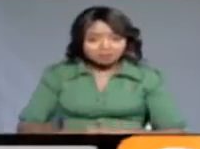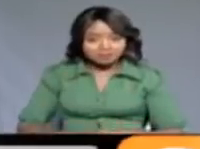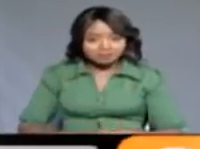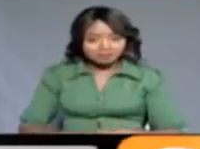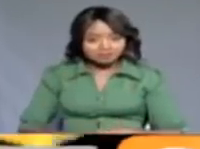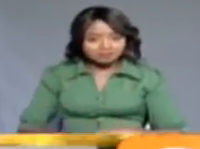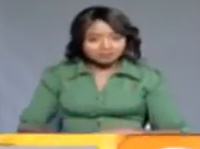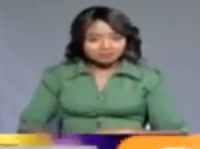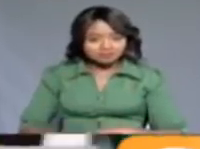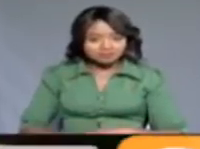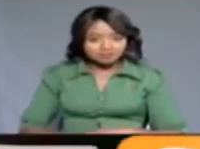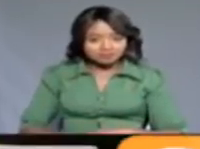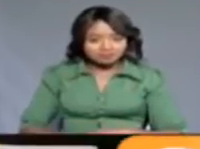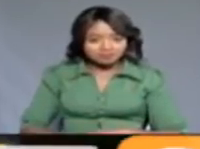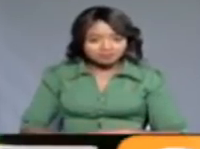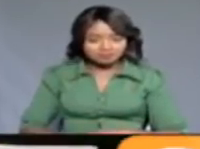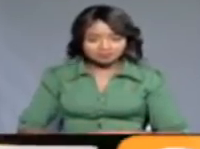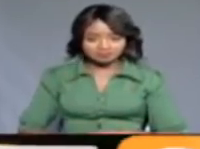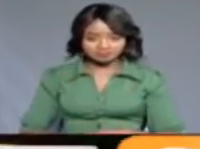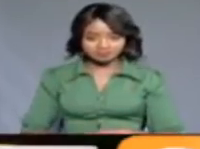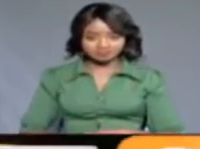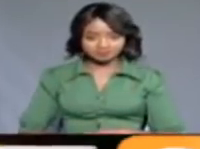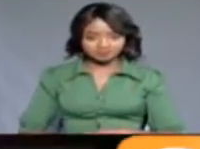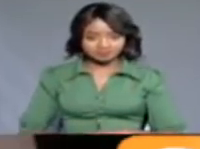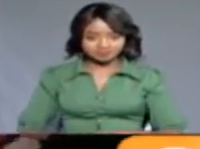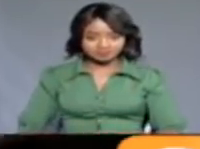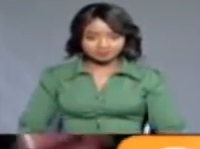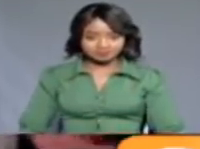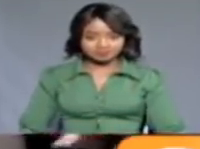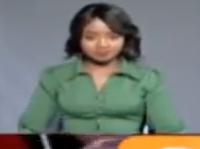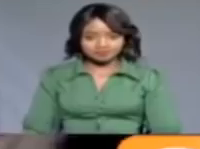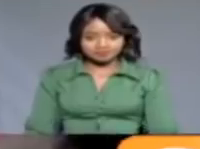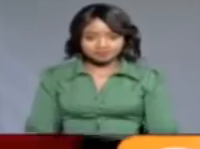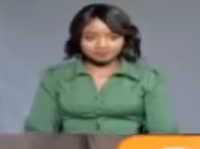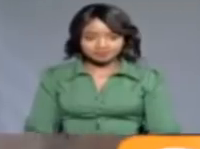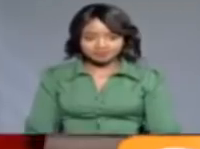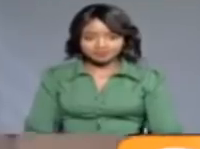Bernard Ndong for Citizen TV, Cairo, Egypt. No salary today.